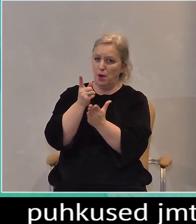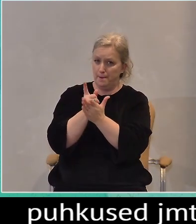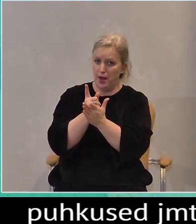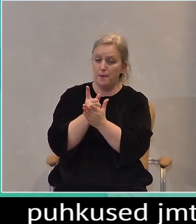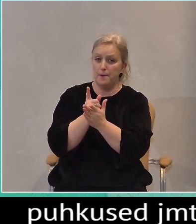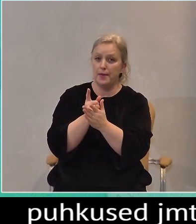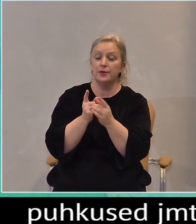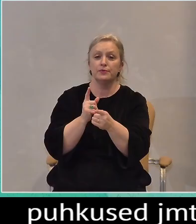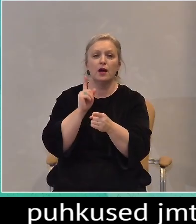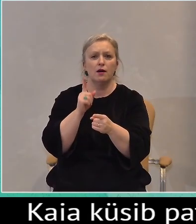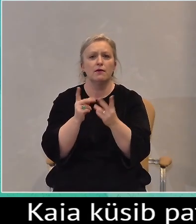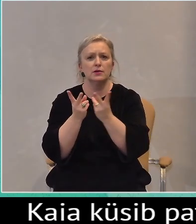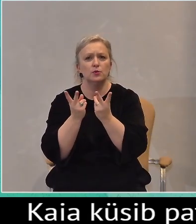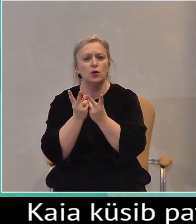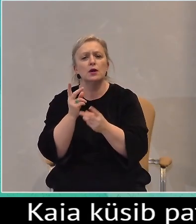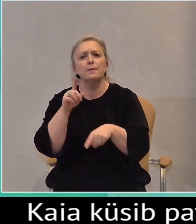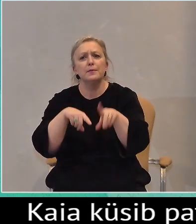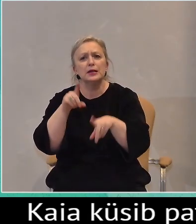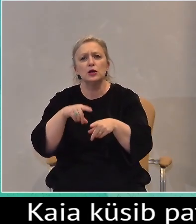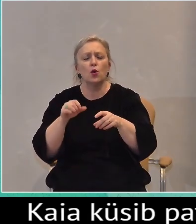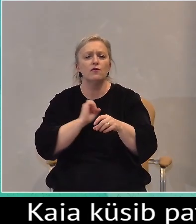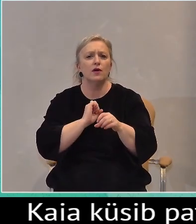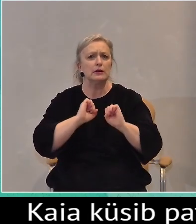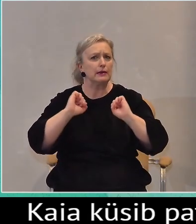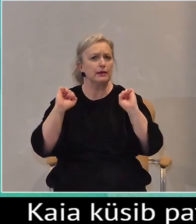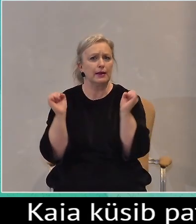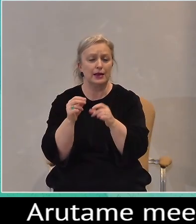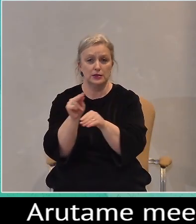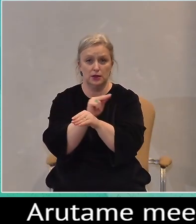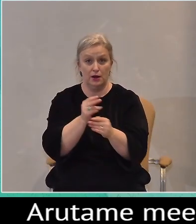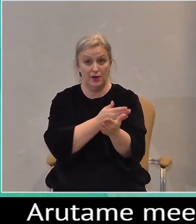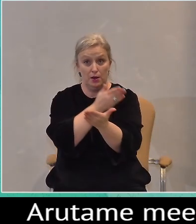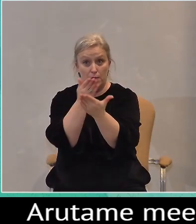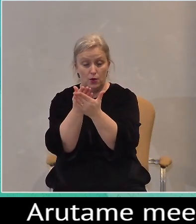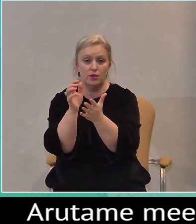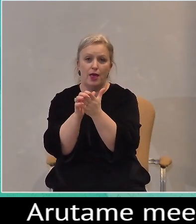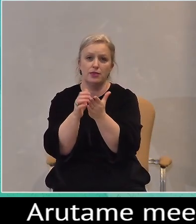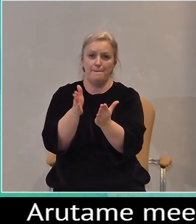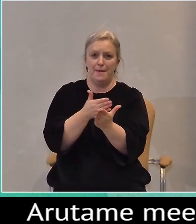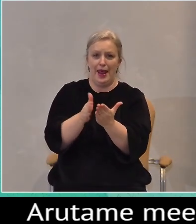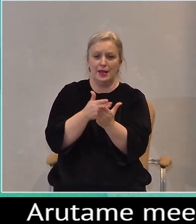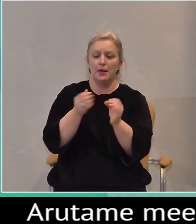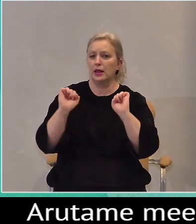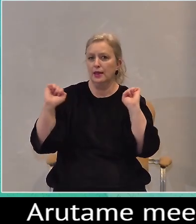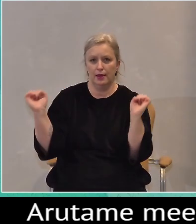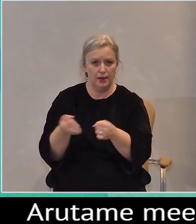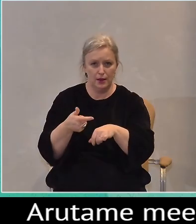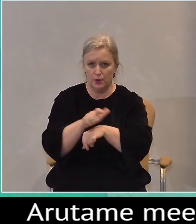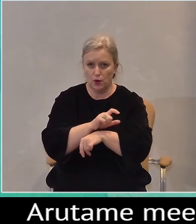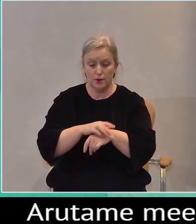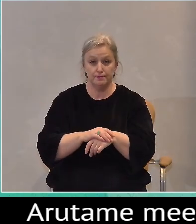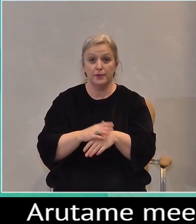nii-öelda CETA juhtumid, kus oleks vaja kiiresti ravi pakkuda, me käsitleme kiiremini. Ja seejärel toimub siis